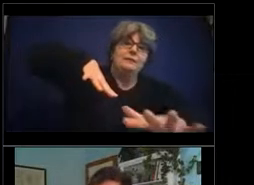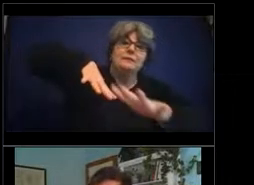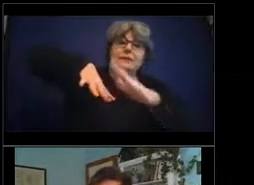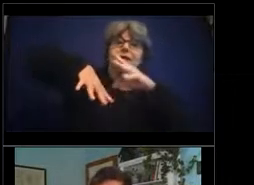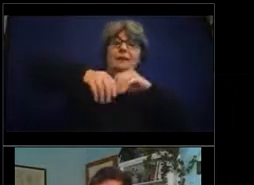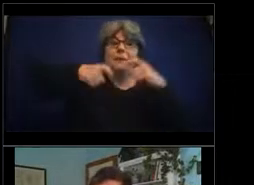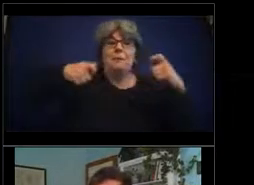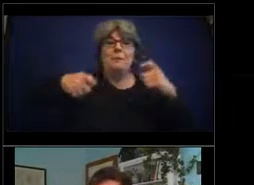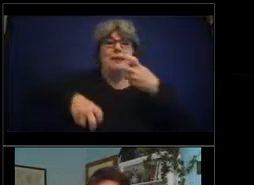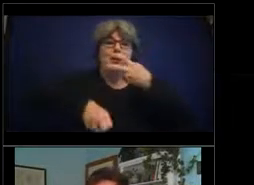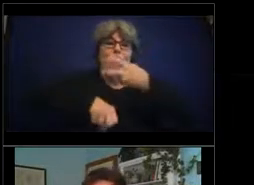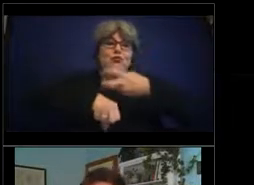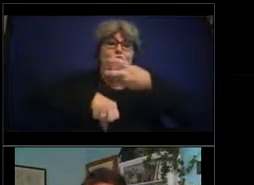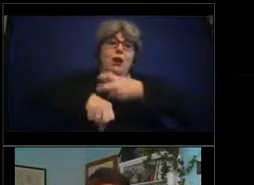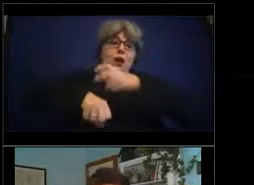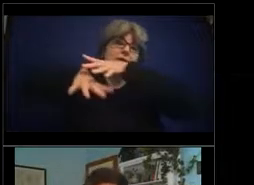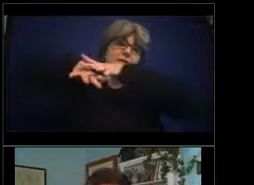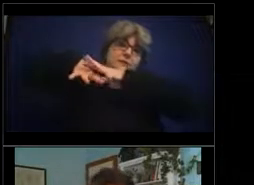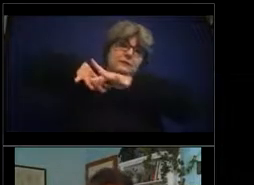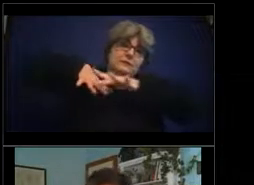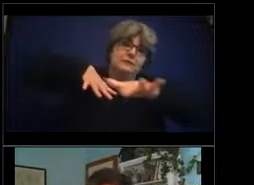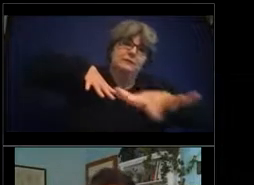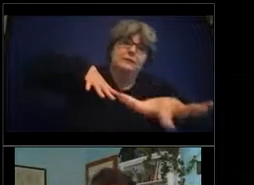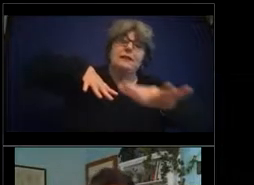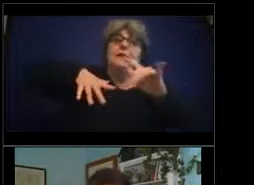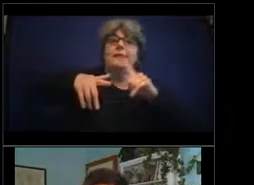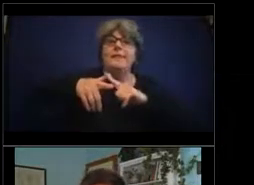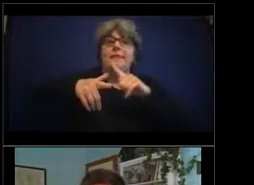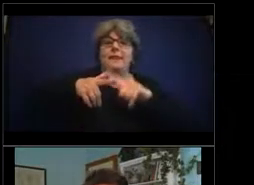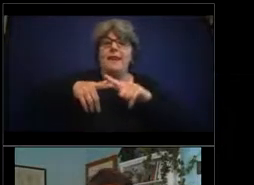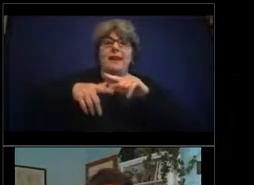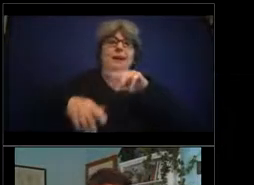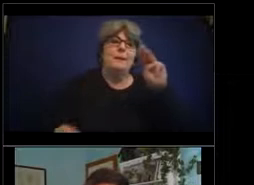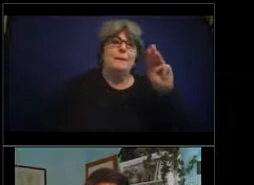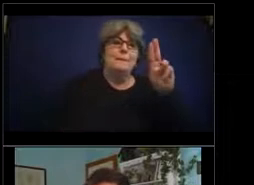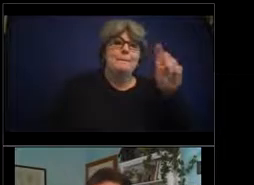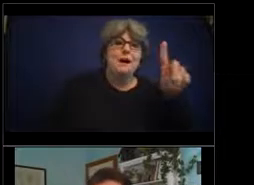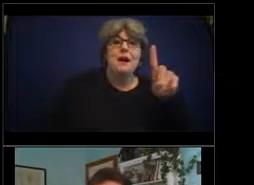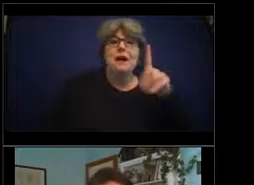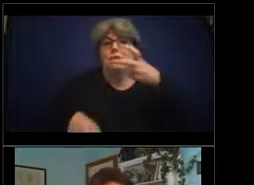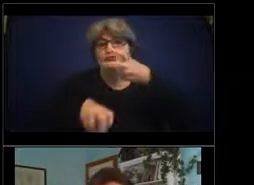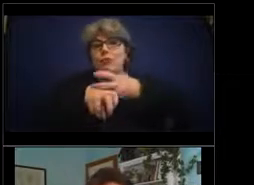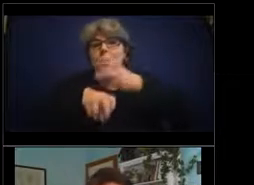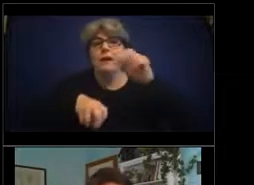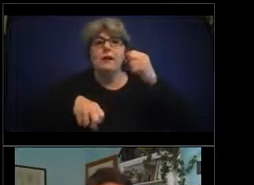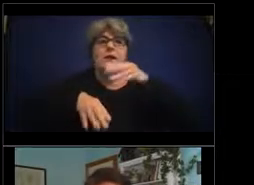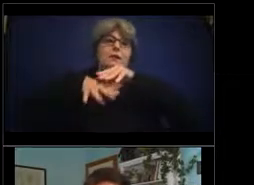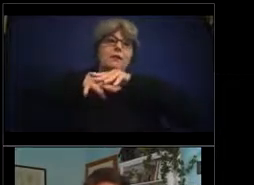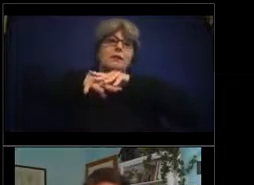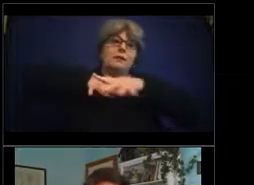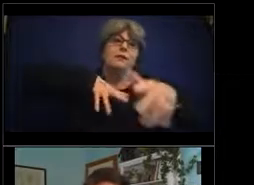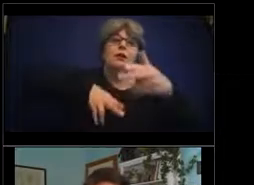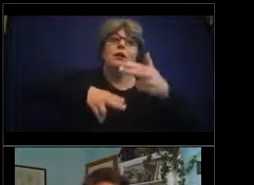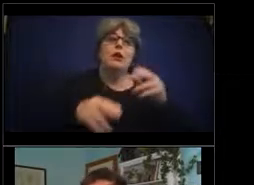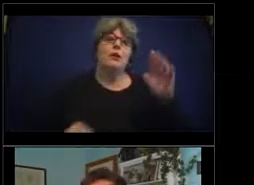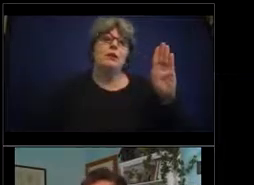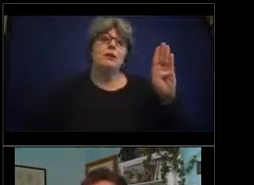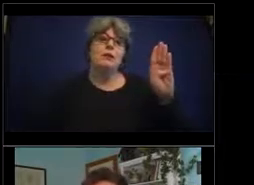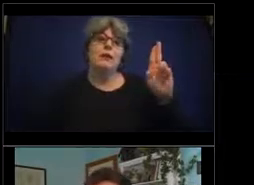big rocks and boulders. And that kind of slurry of mud and rocks and boulders and ash is what we call a debris flow. And it can be very